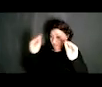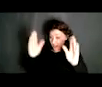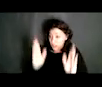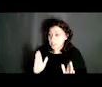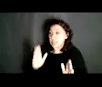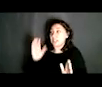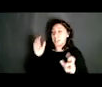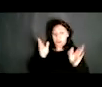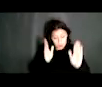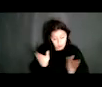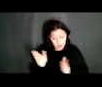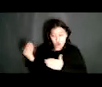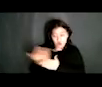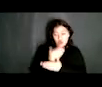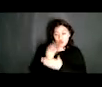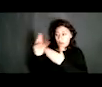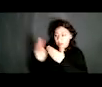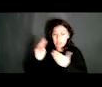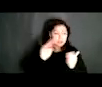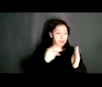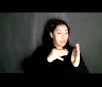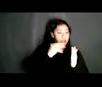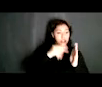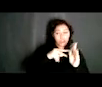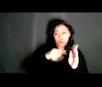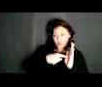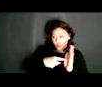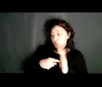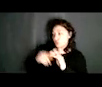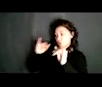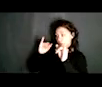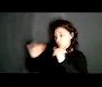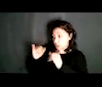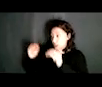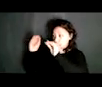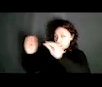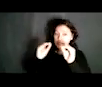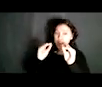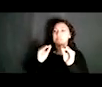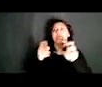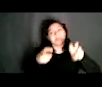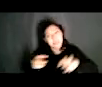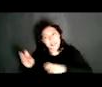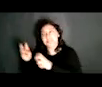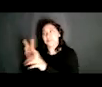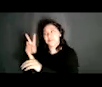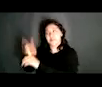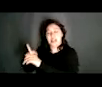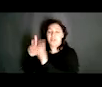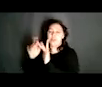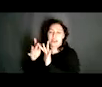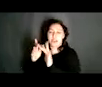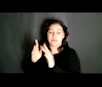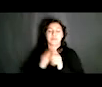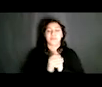instruction this year. We are only now beginning to get a sense of what we've learned, but what I want to say right now,